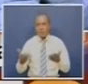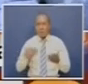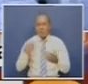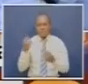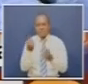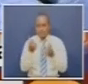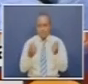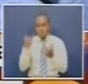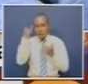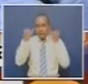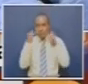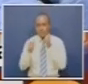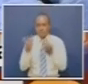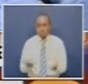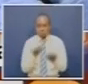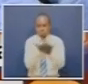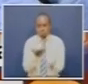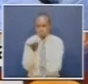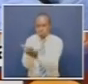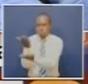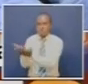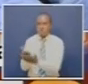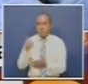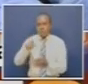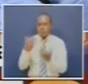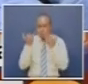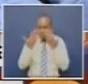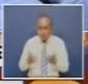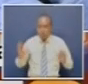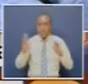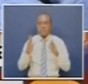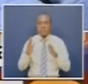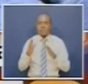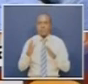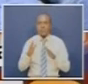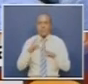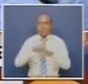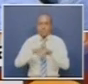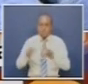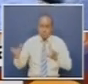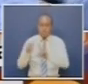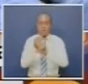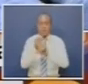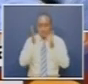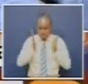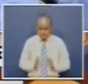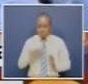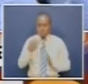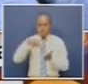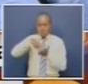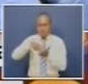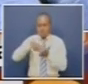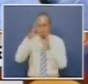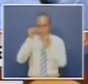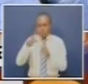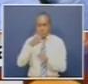ideas that have been mooted, and they need to be concluded in terms of arriving to that presidential candidate by the 25th of December.